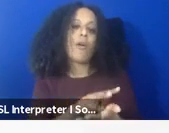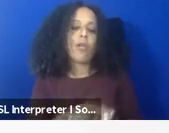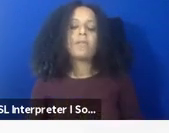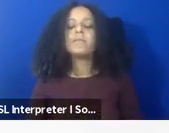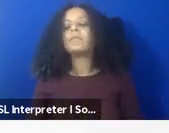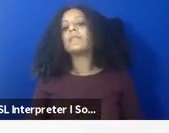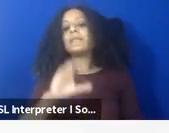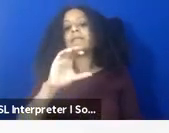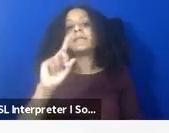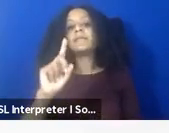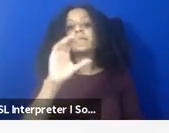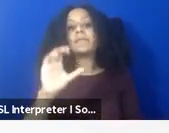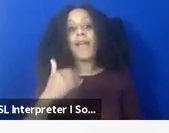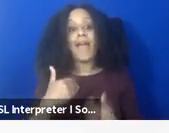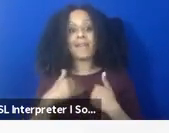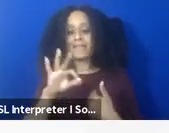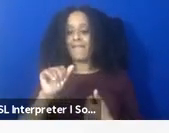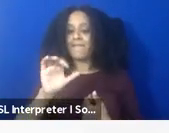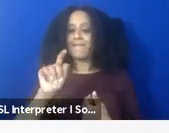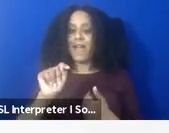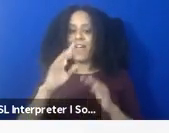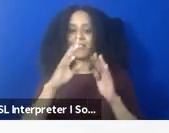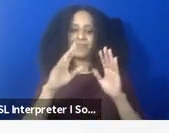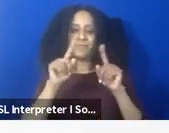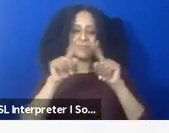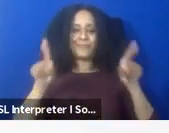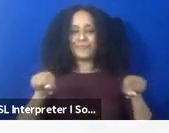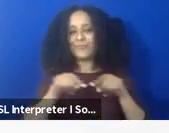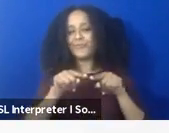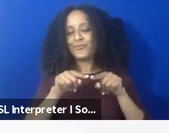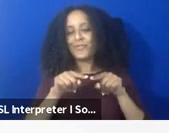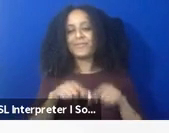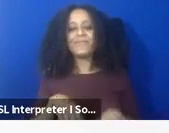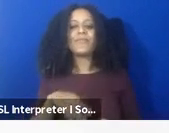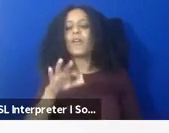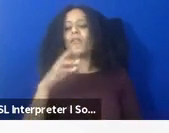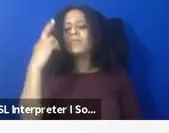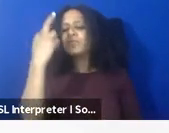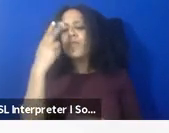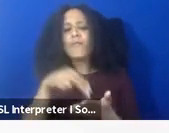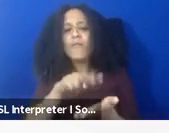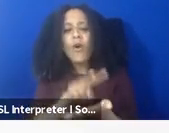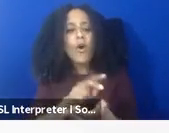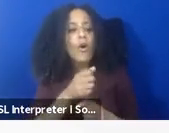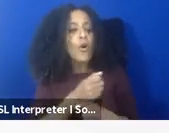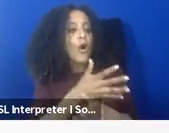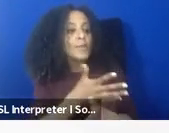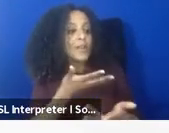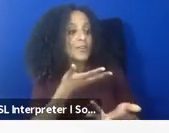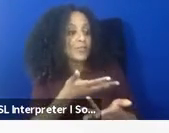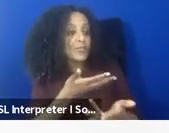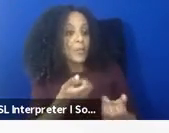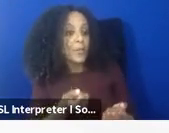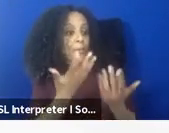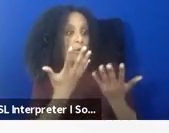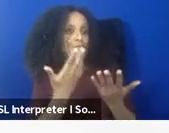The CDC also has some fact sheets here on risk factors for falling. Most falls are going to be caused by an interaction of multiple